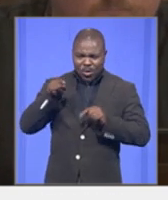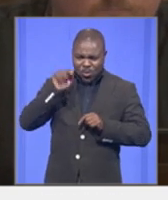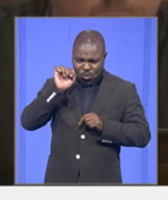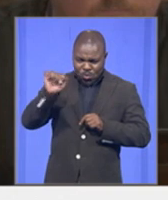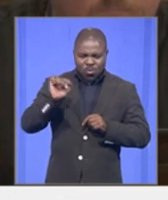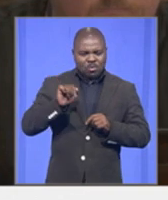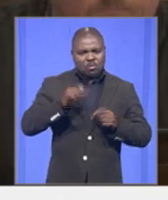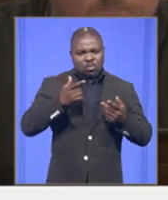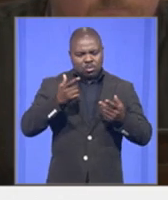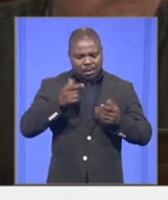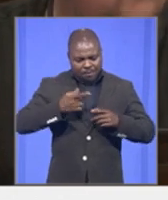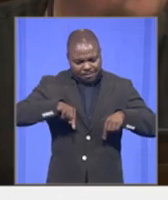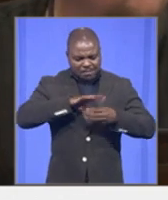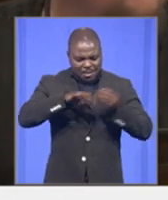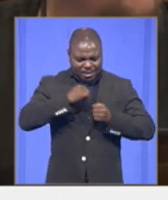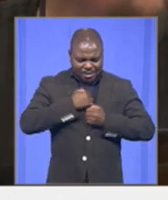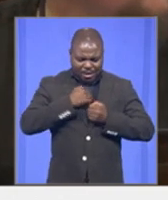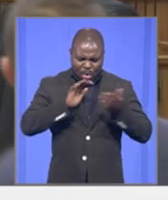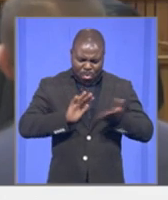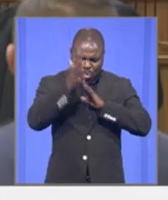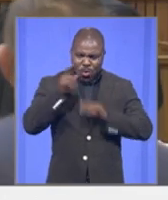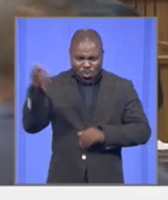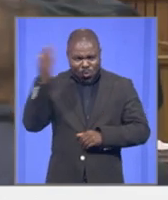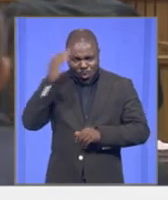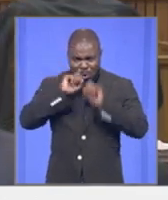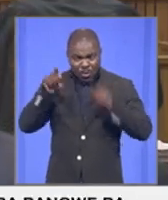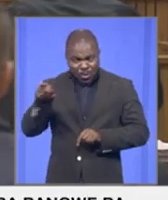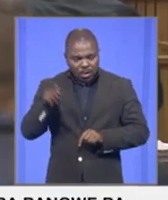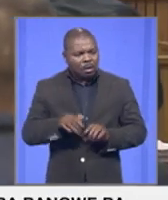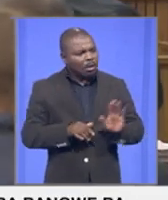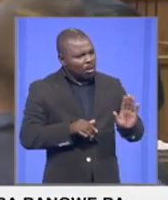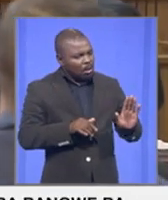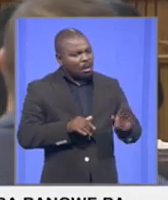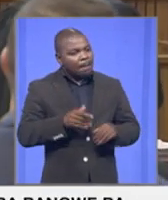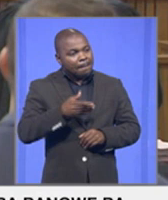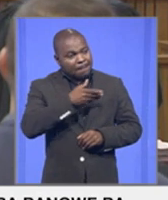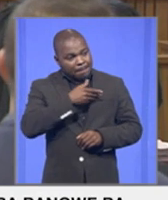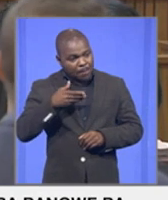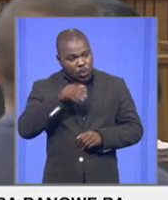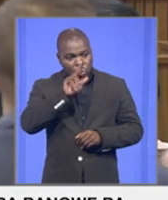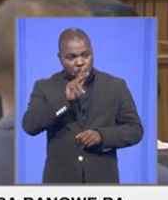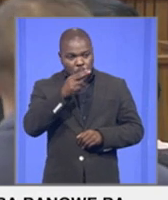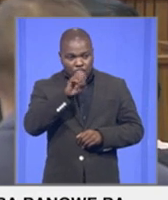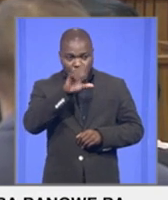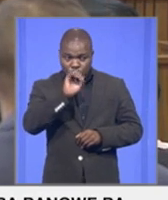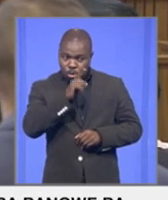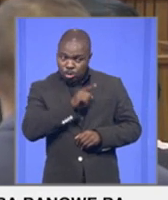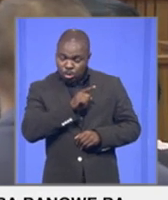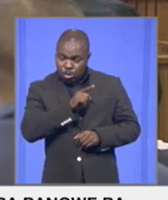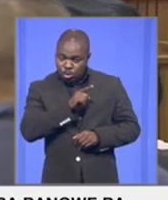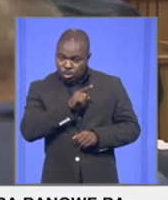you guys did to us as a family on that day? Miss Kumalo? Miss Kumalo?